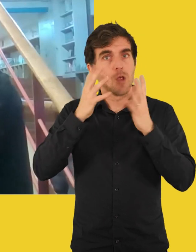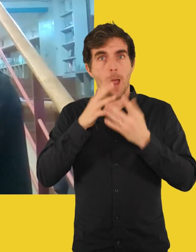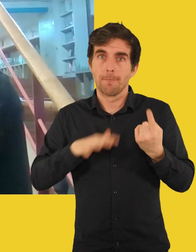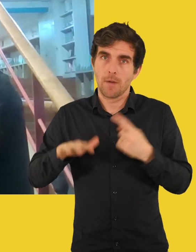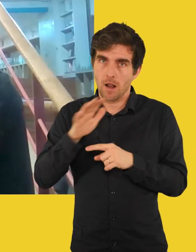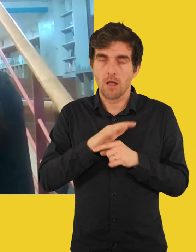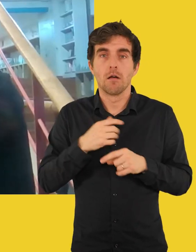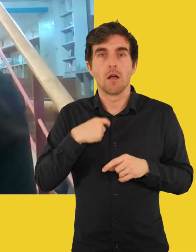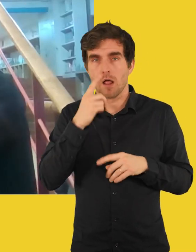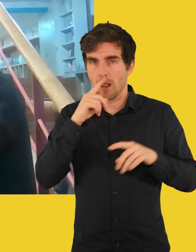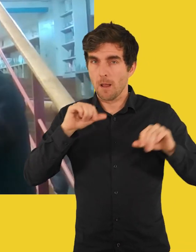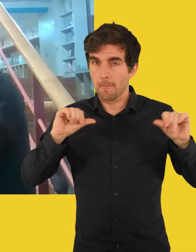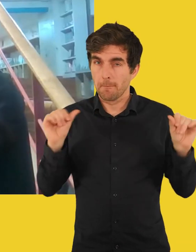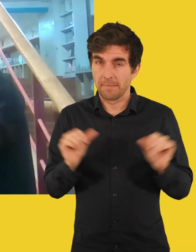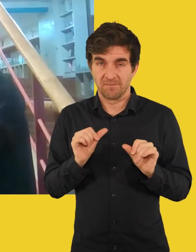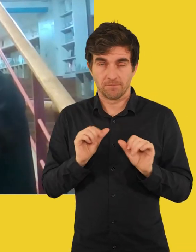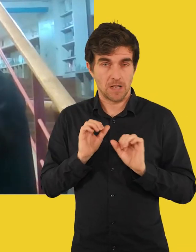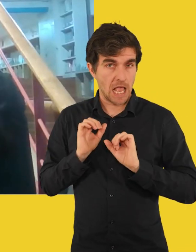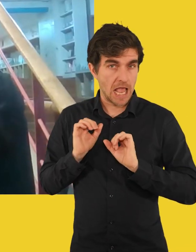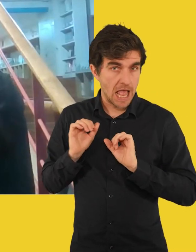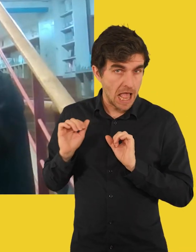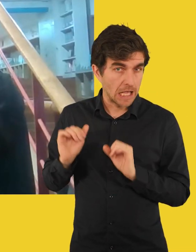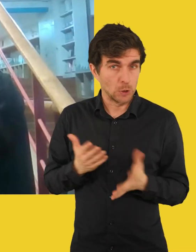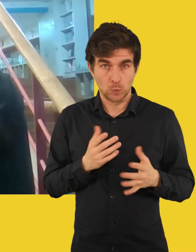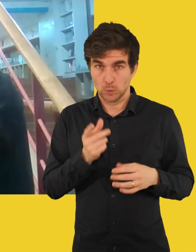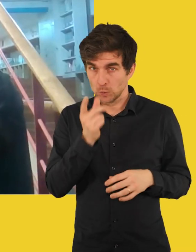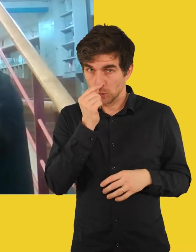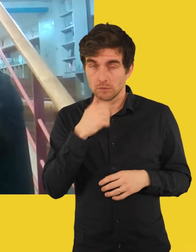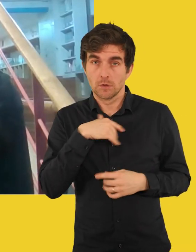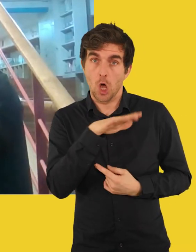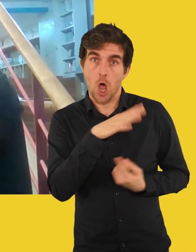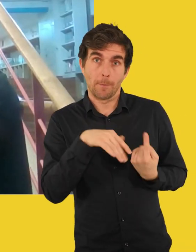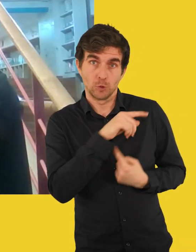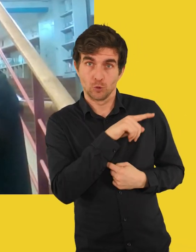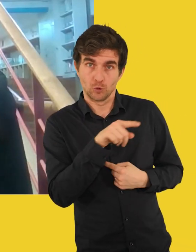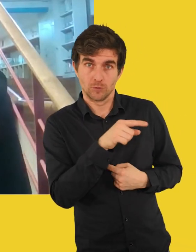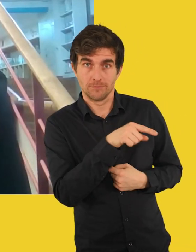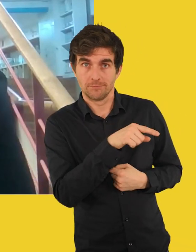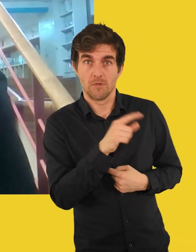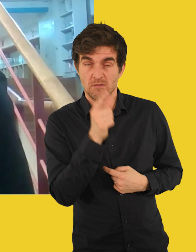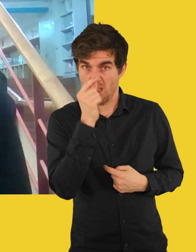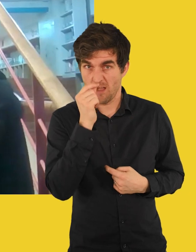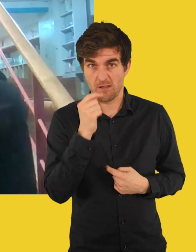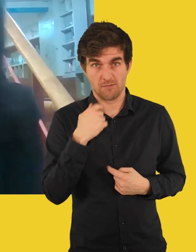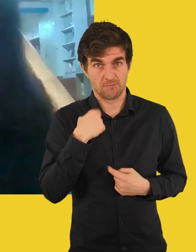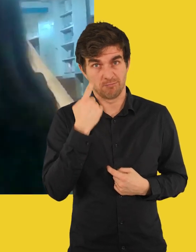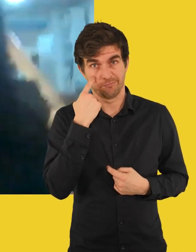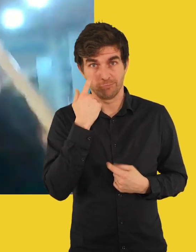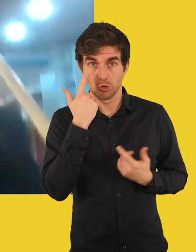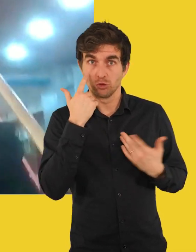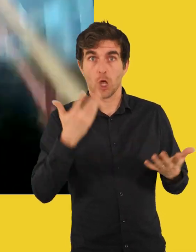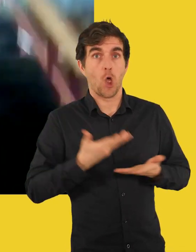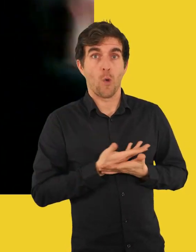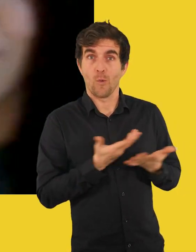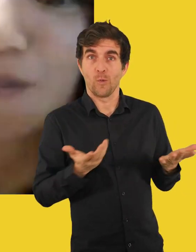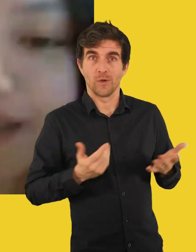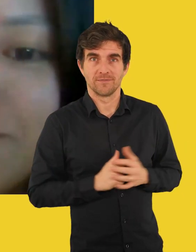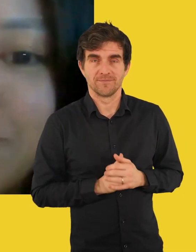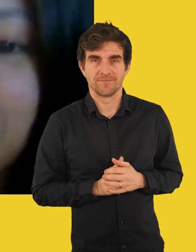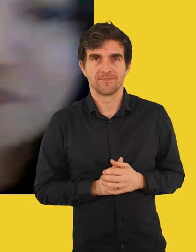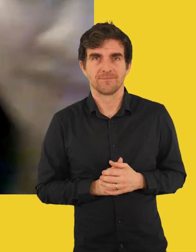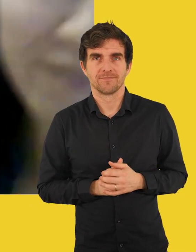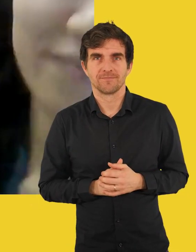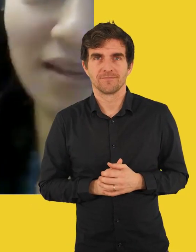event. So if I may, I'd love to briefly introduce our community members because you can easily show